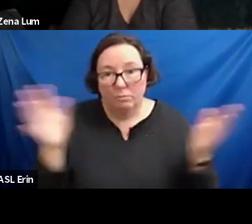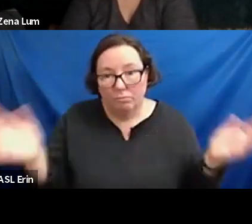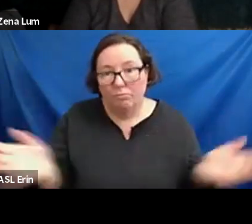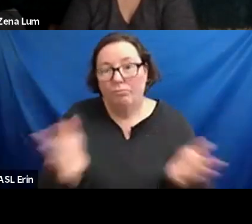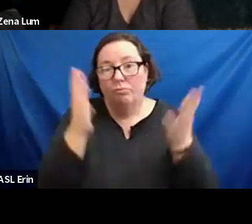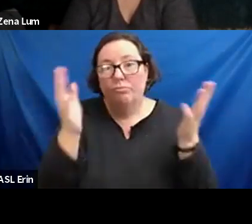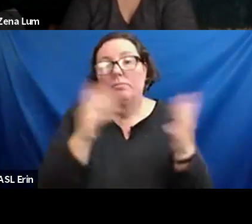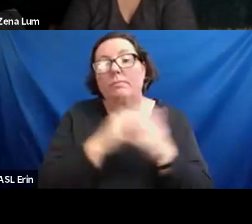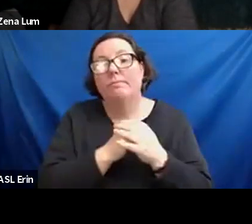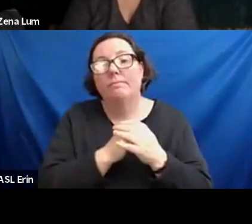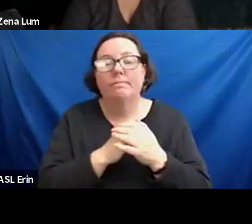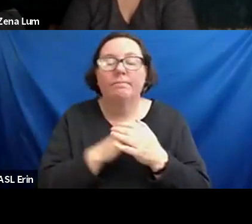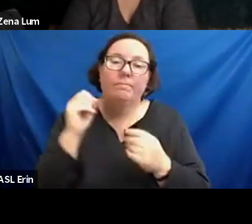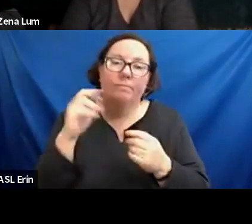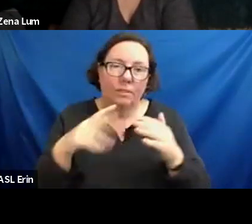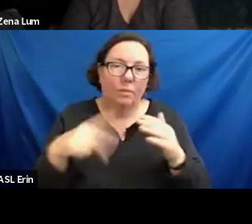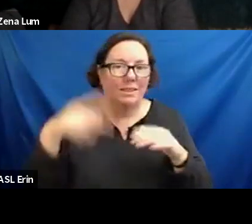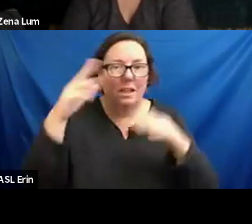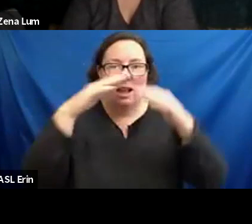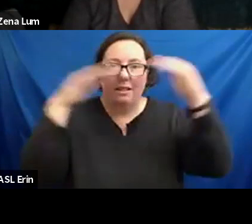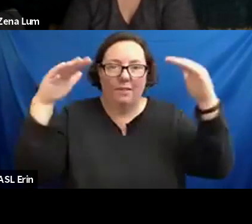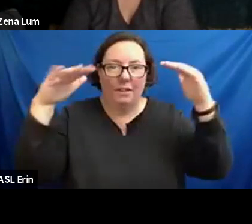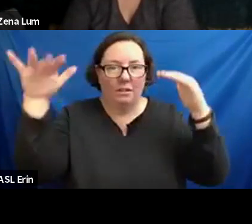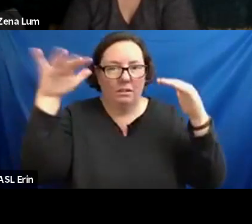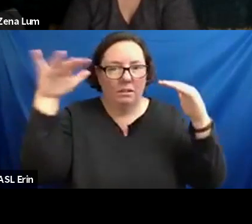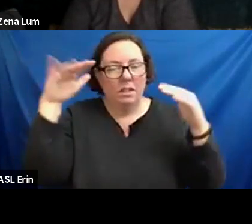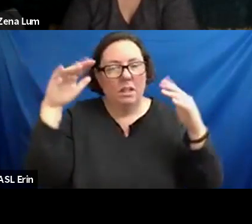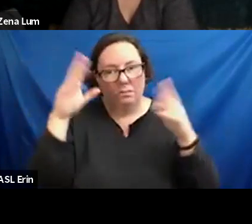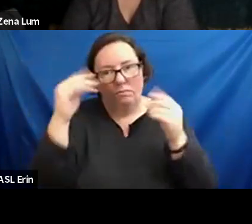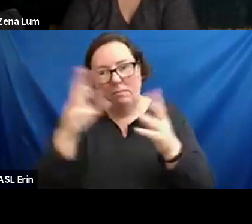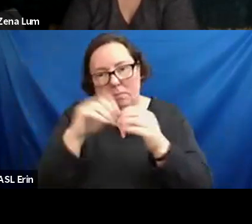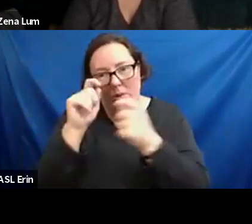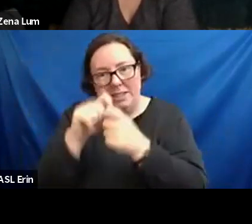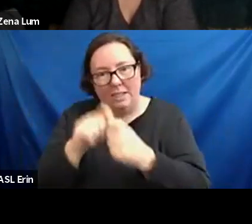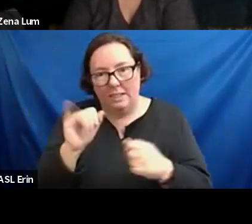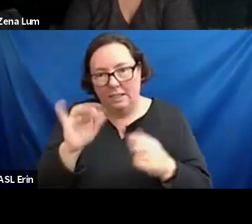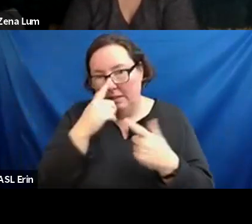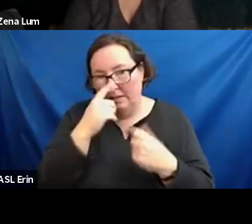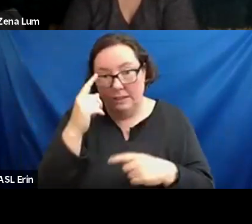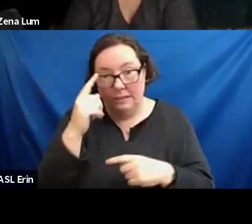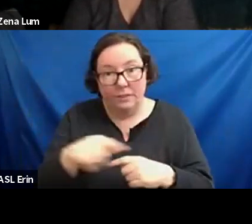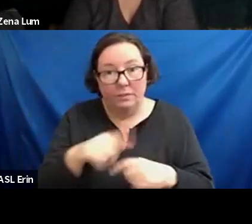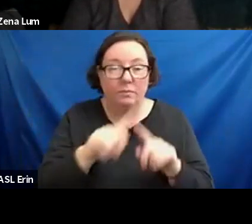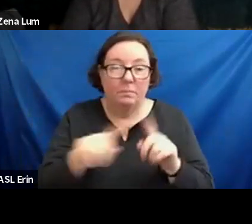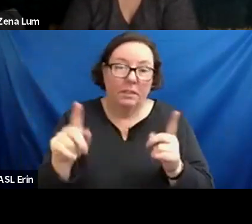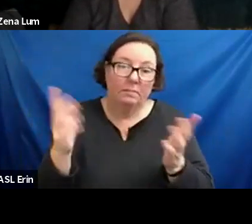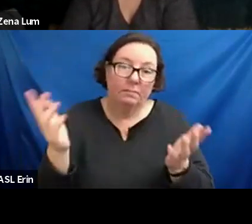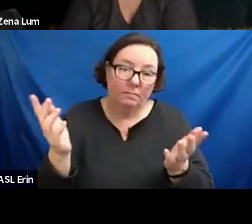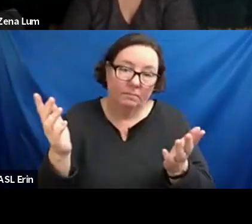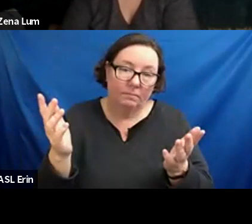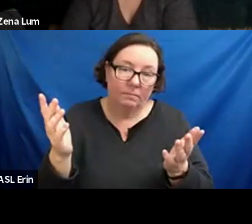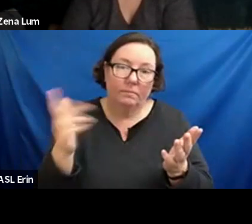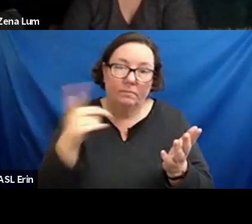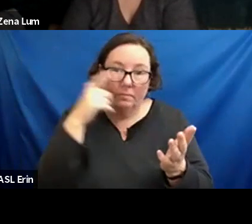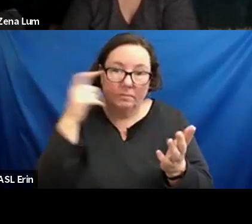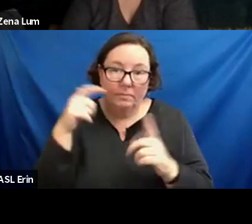So super high level. I am happy to provide more detail if that is of interest. However, because